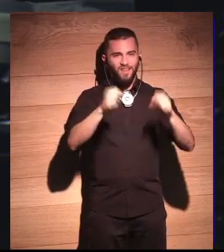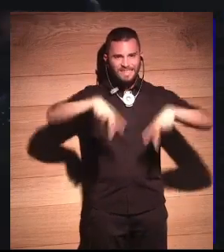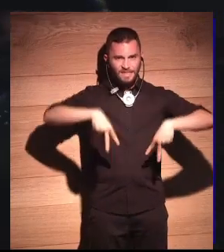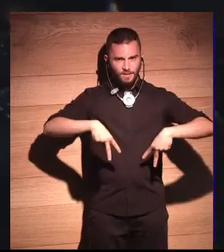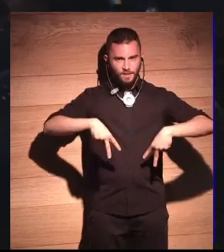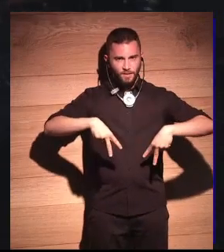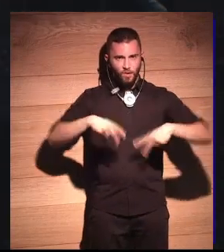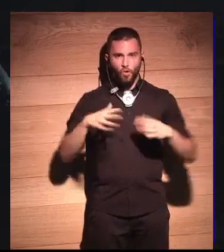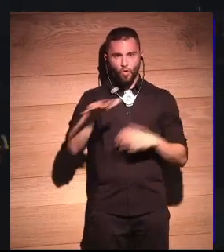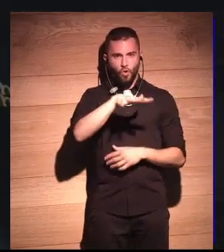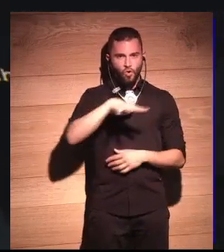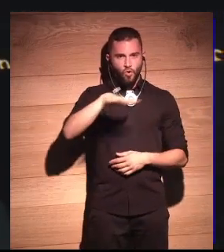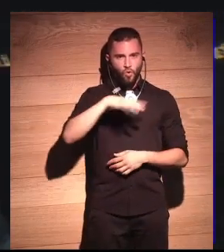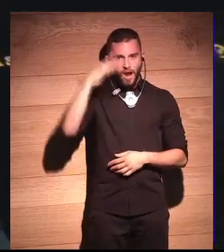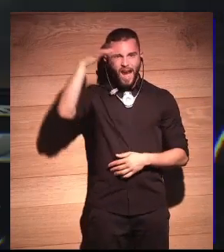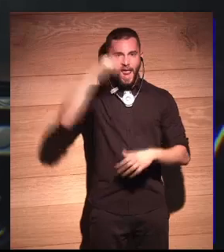hope.